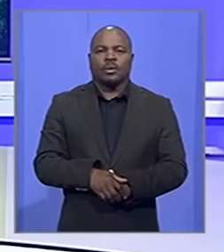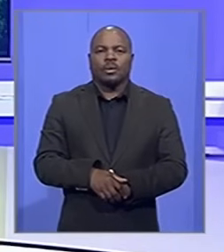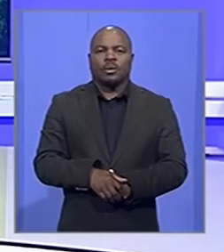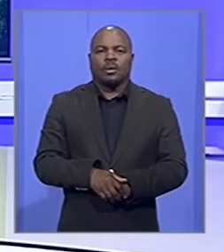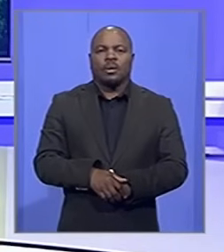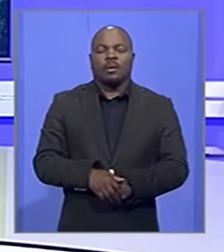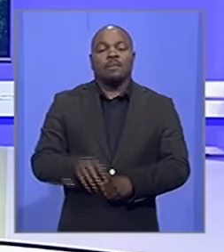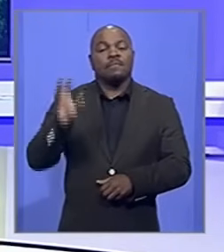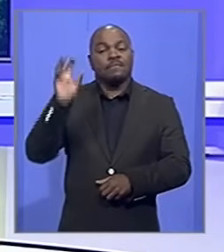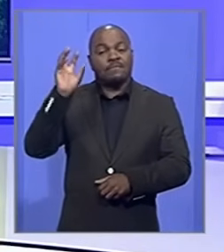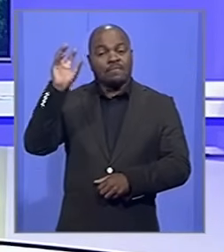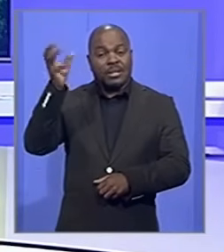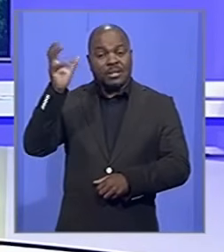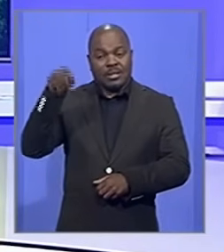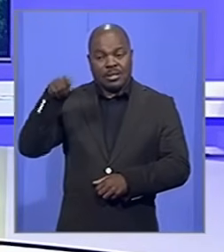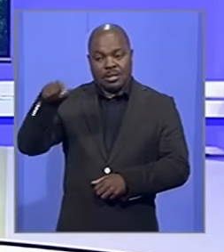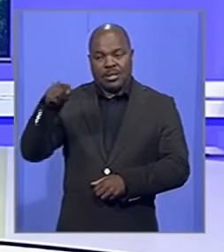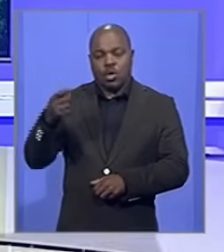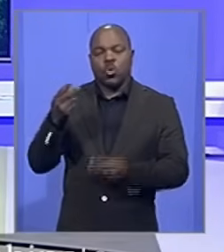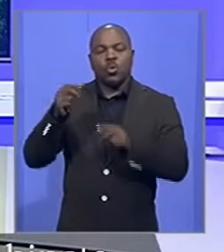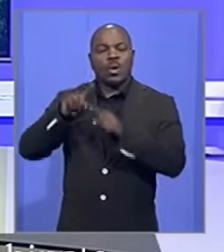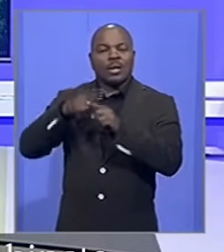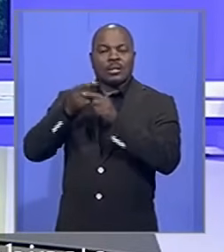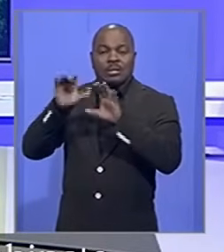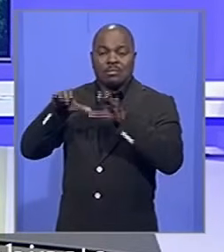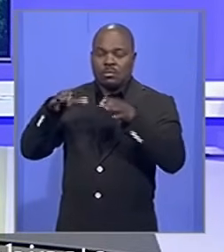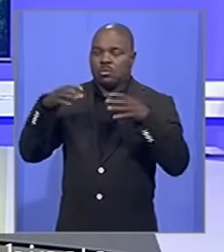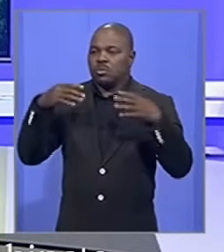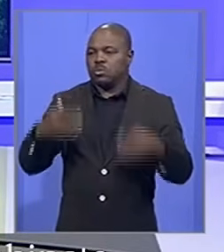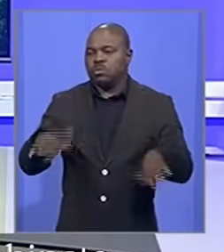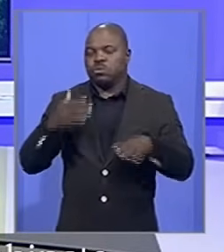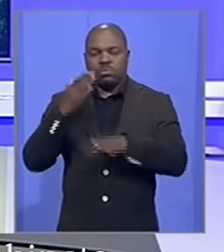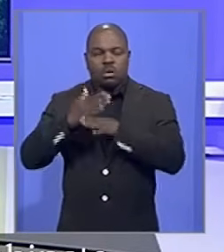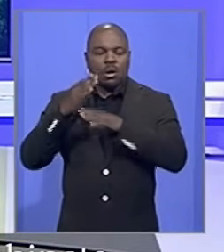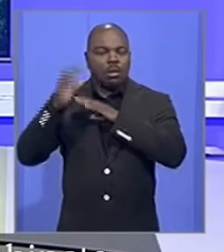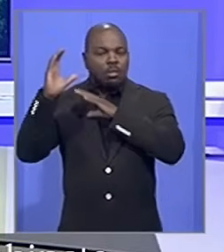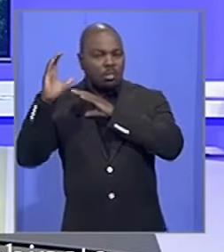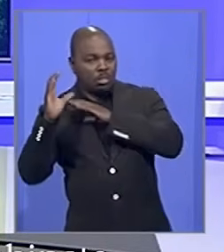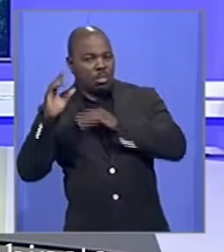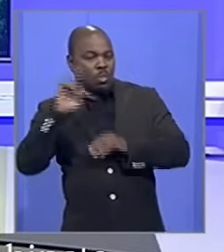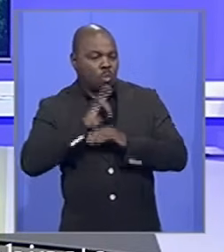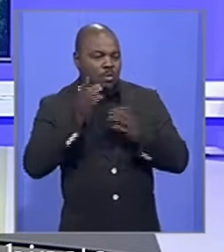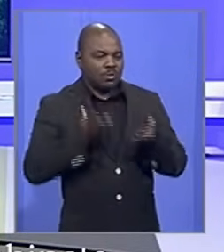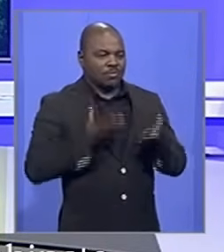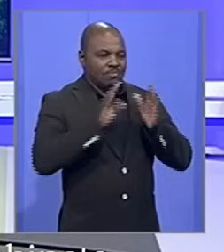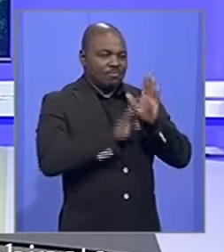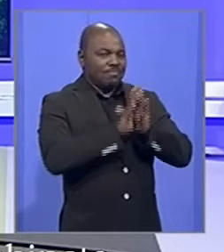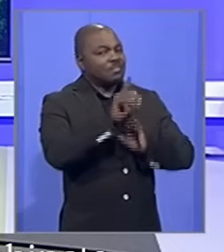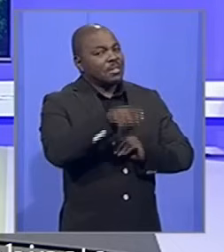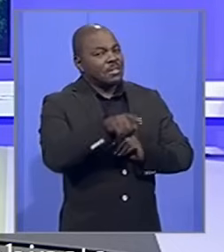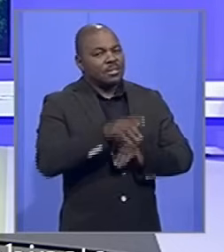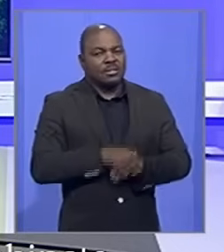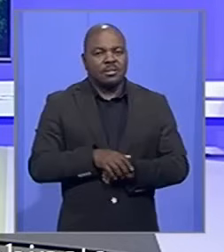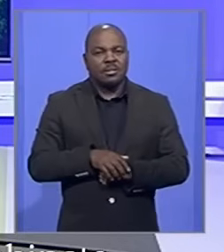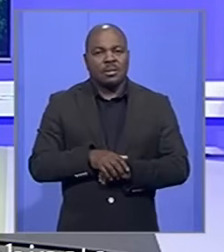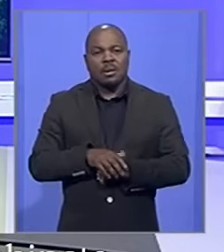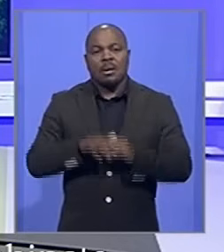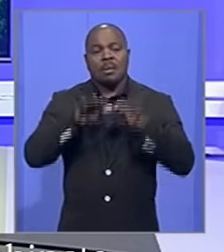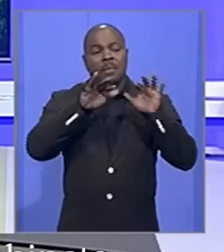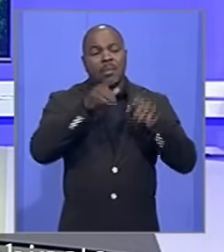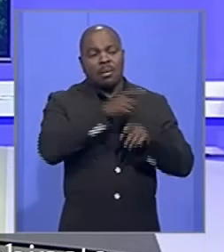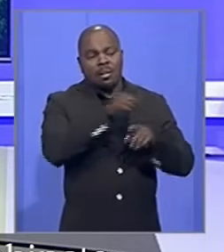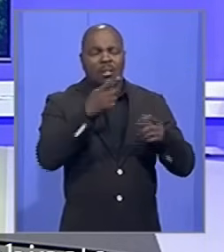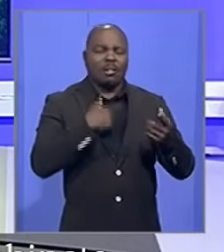Go tla khuduthamaga e ntšhwa ya Free State na le namane e tona ya tiro ya go tokafatsa thebolelo ya ditirelo. Seno ke jaaka baagi